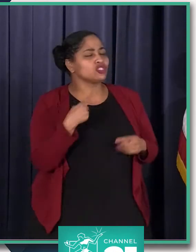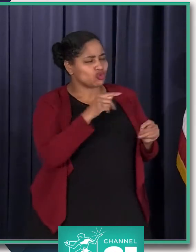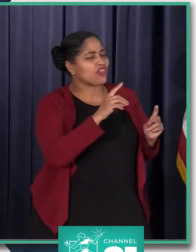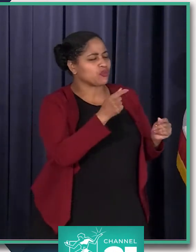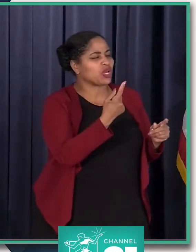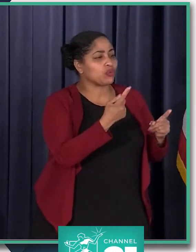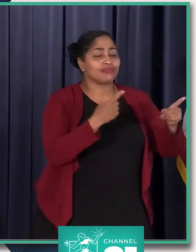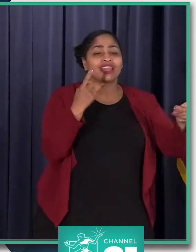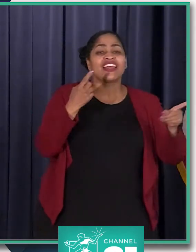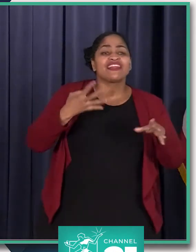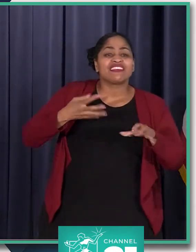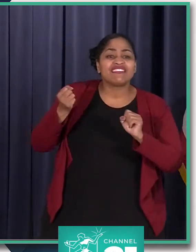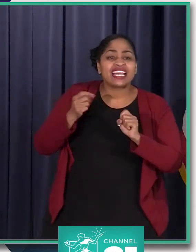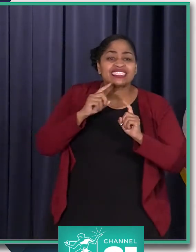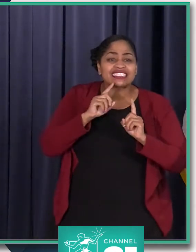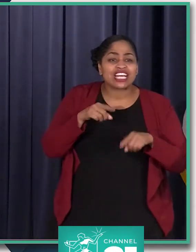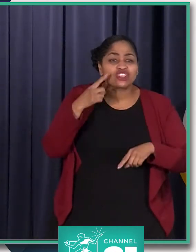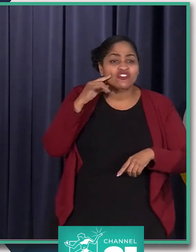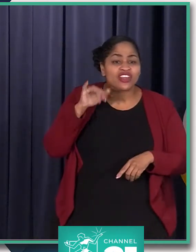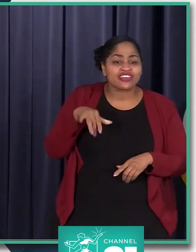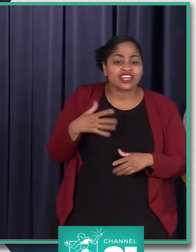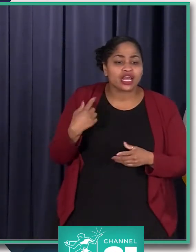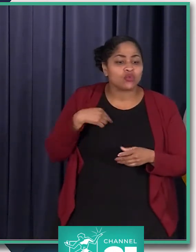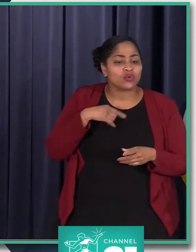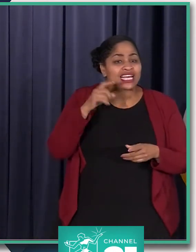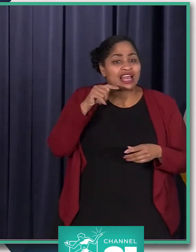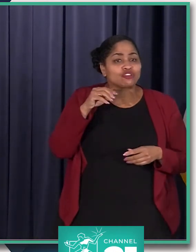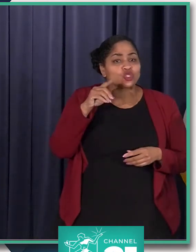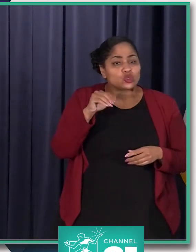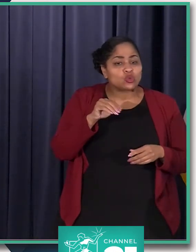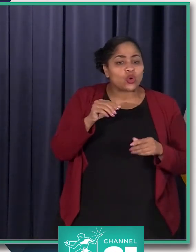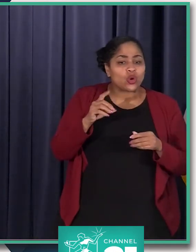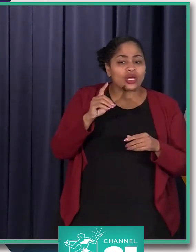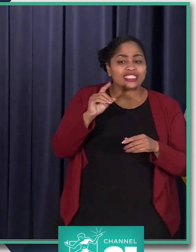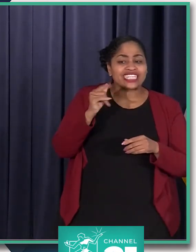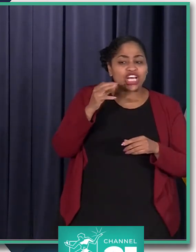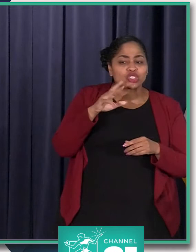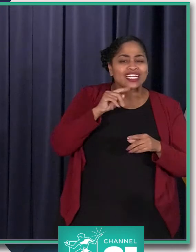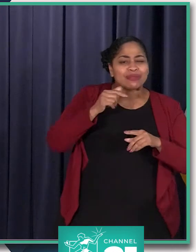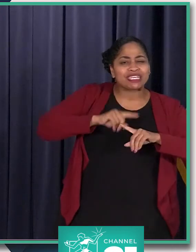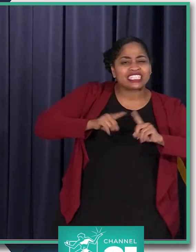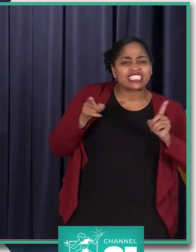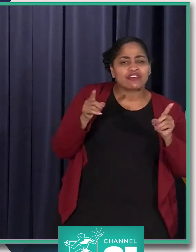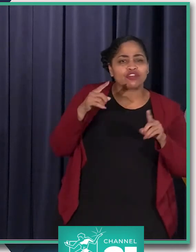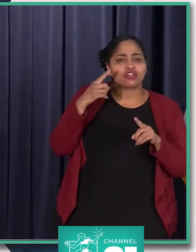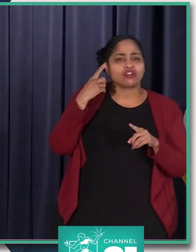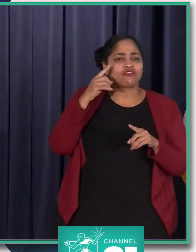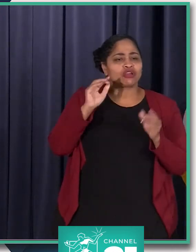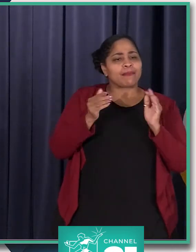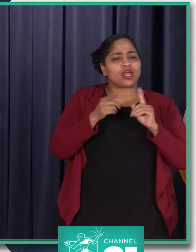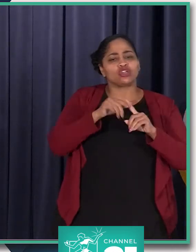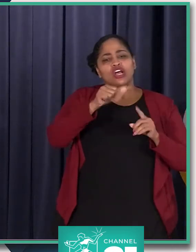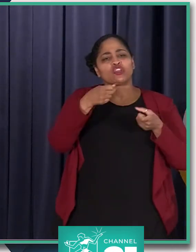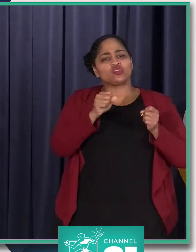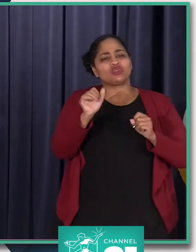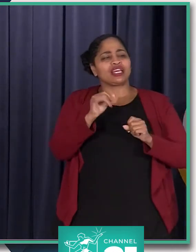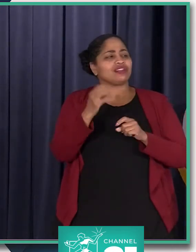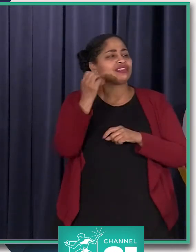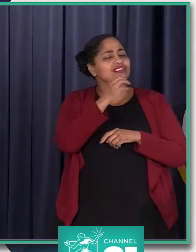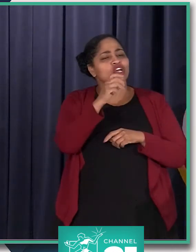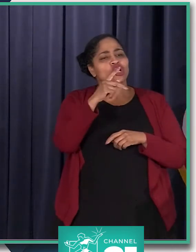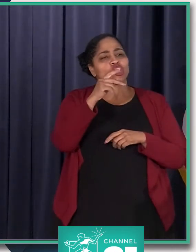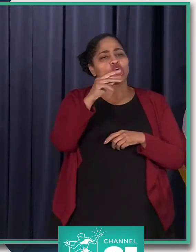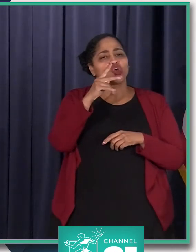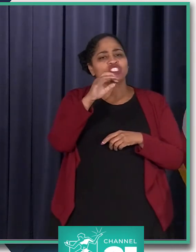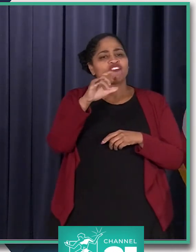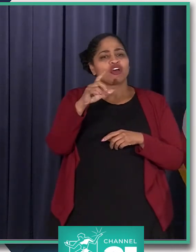The fastest answer is what we have to do on Dexter is a little different than what we've done on, say, Kercheval. What we need to do is